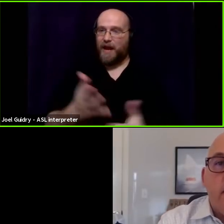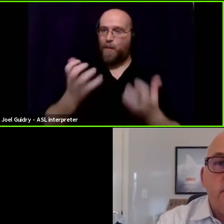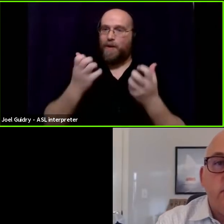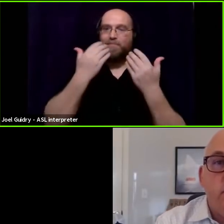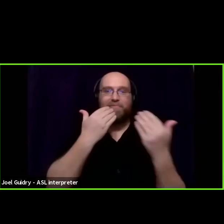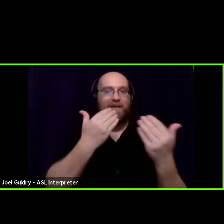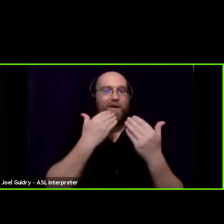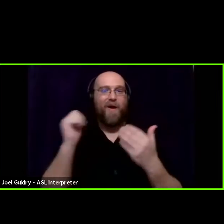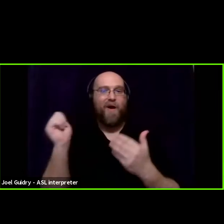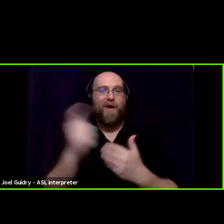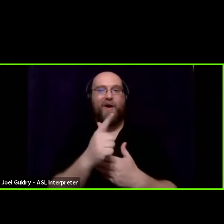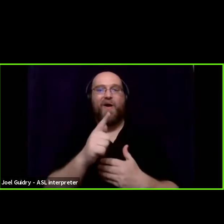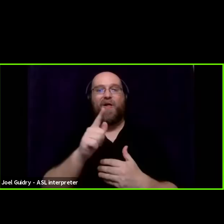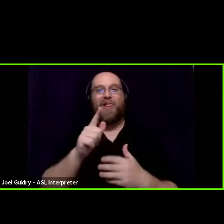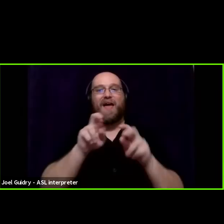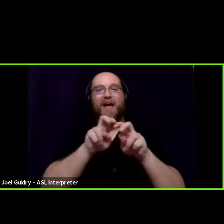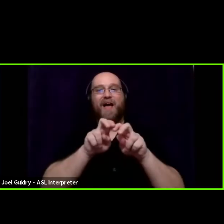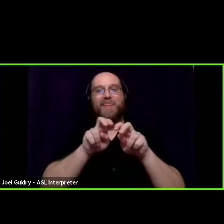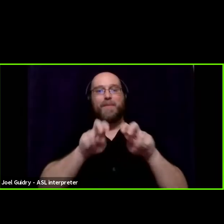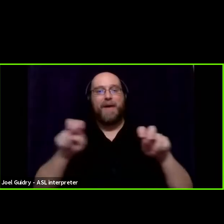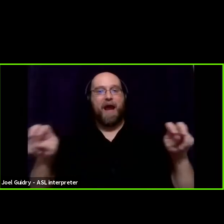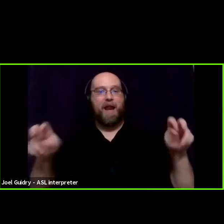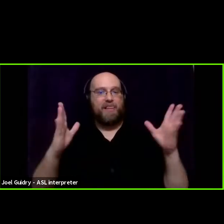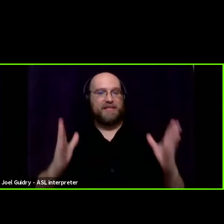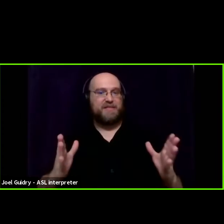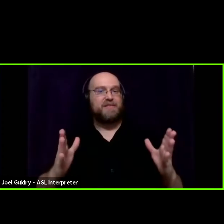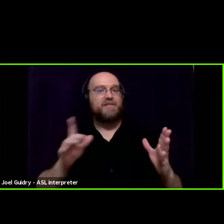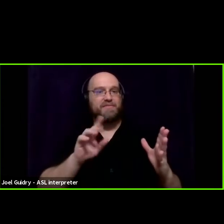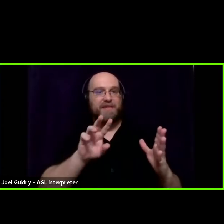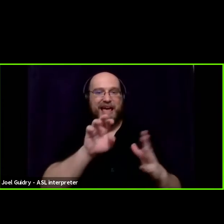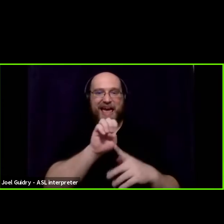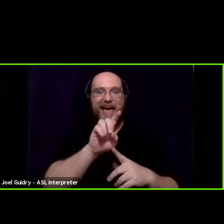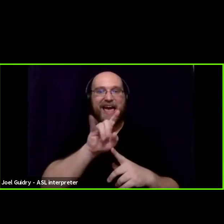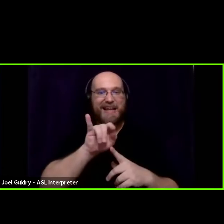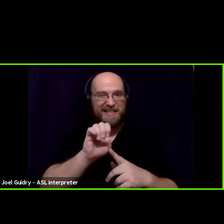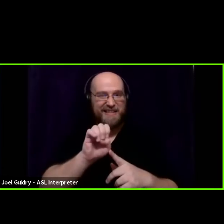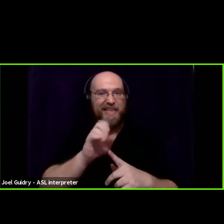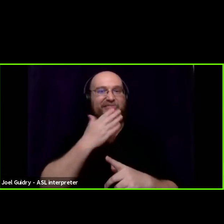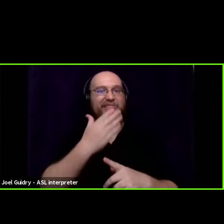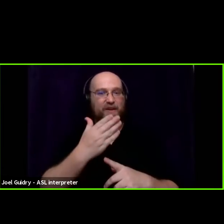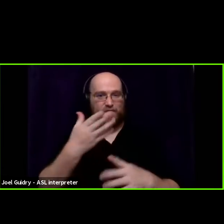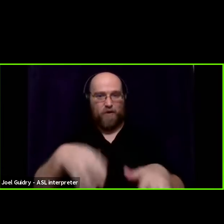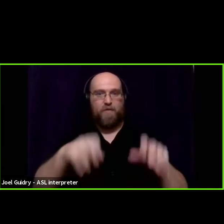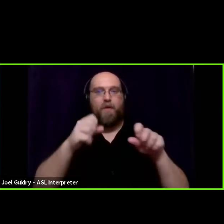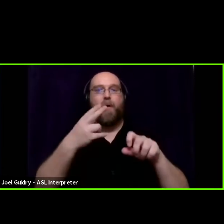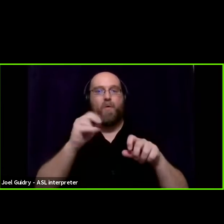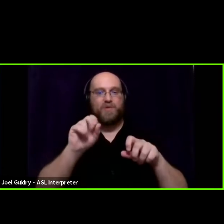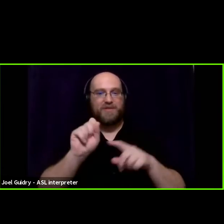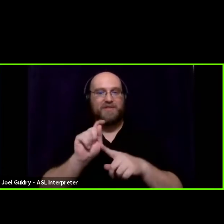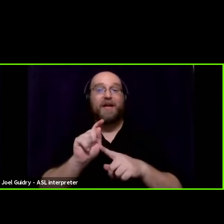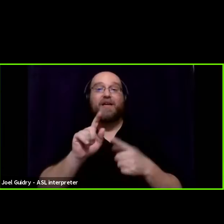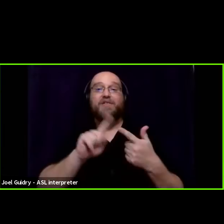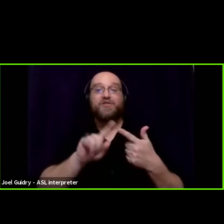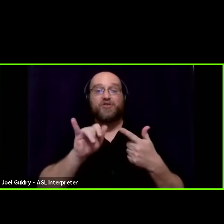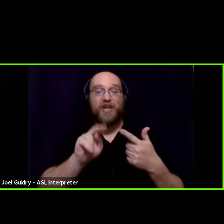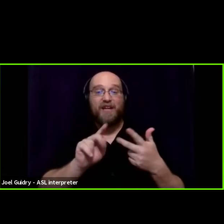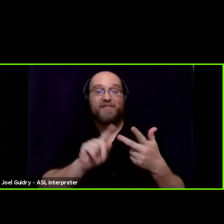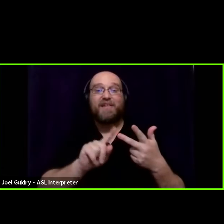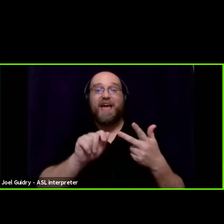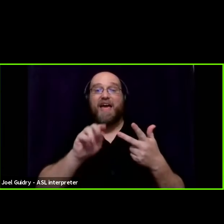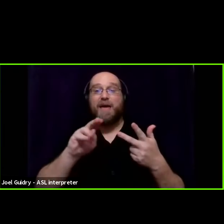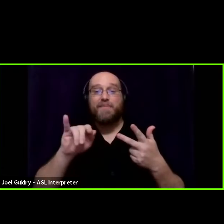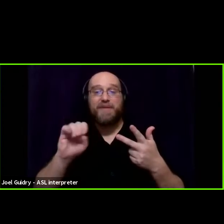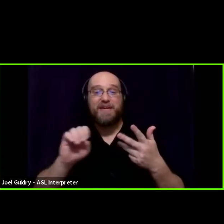WEA panelists who were with us here today. Eddie, thank you for hosting. Jen, Amy, and